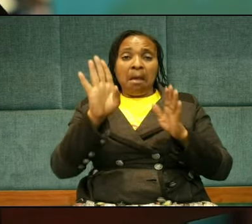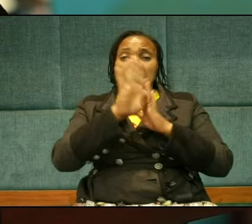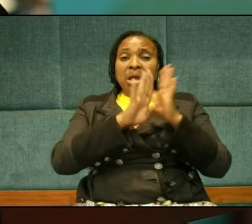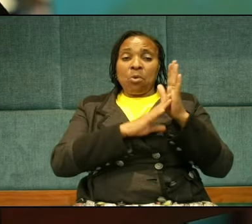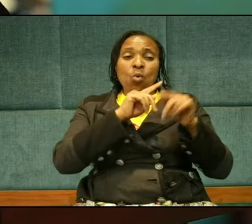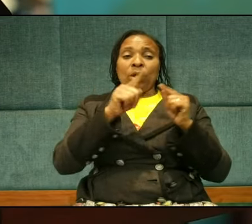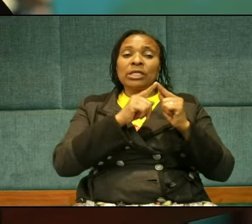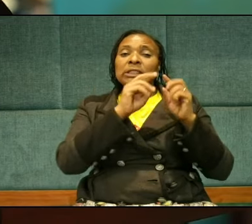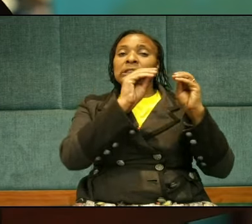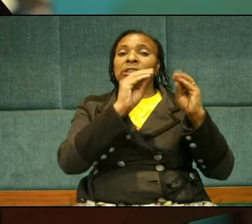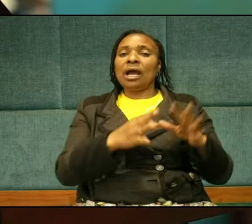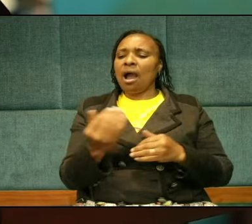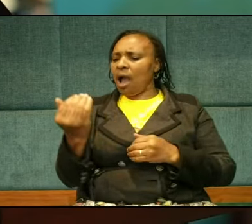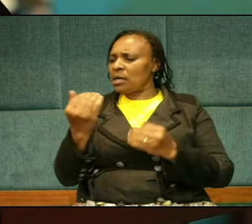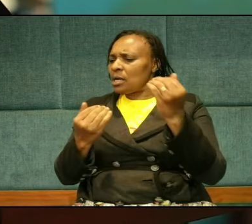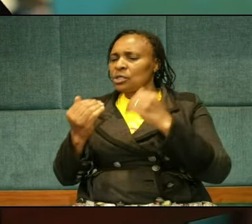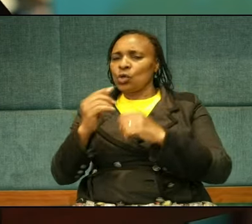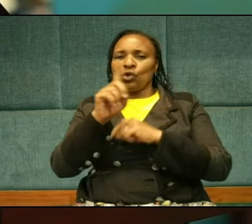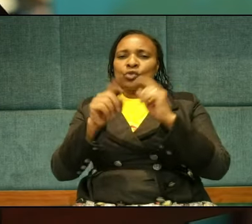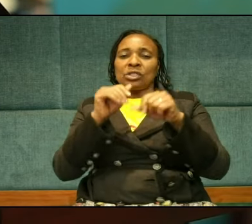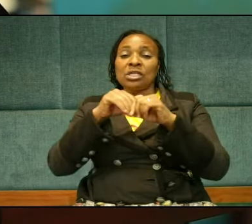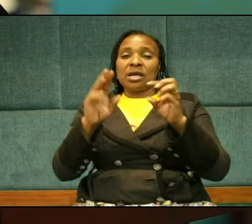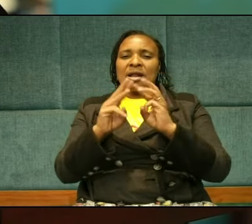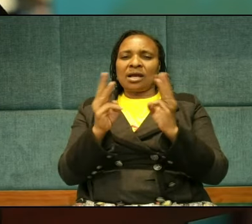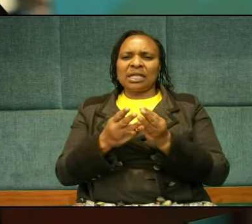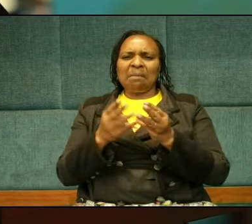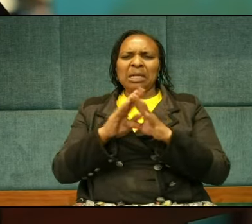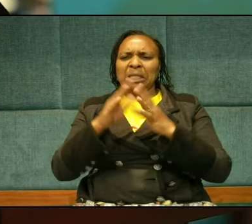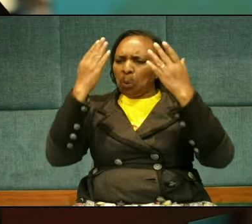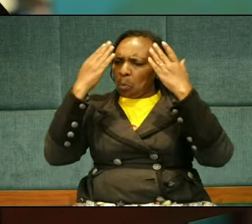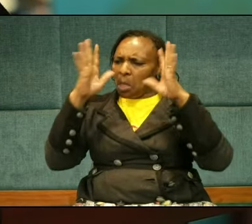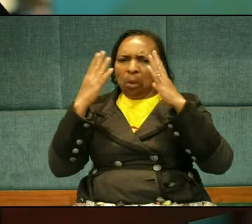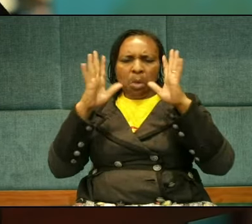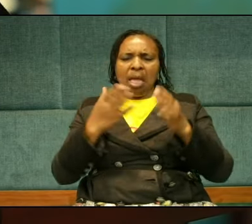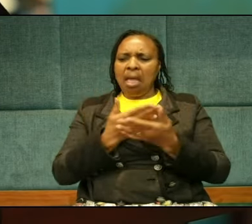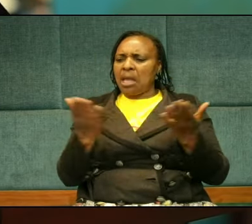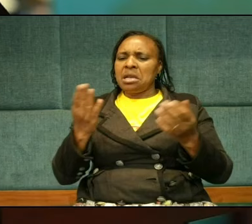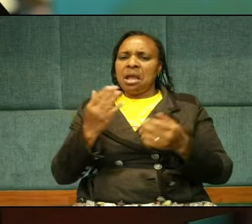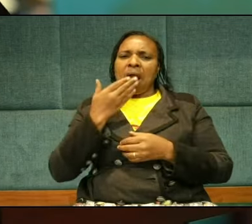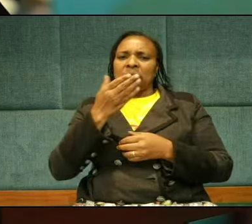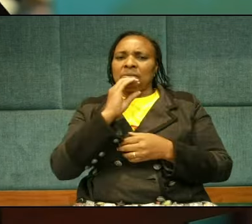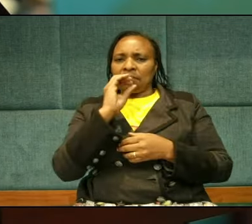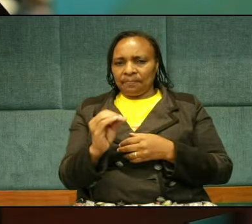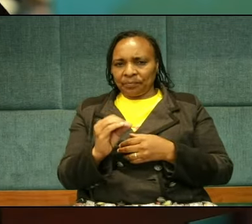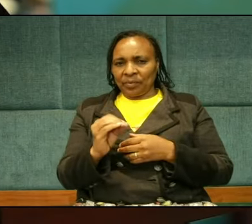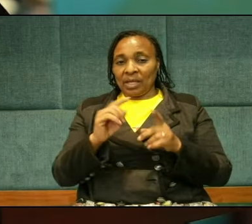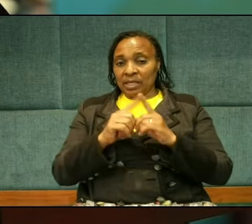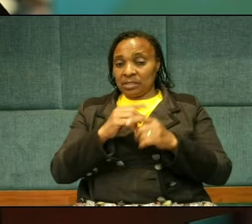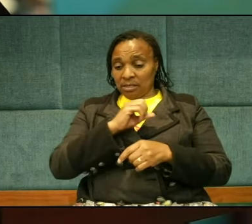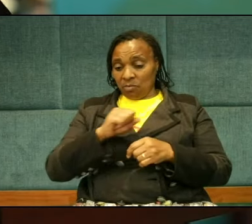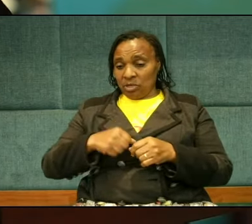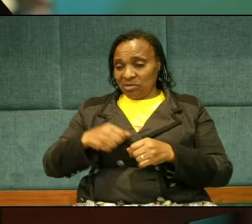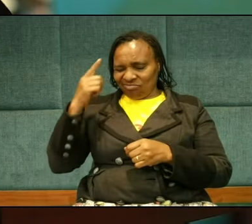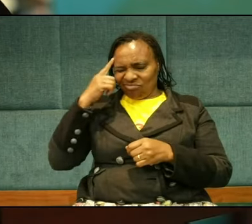in class. Johan didn't seem to know any of the answers. Samuel thought to